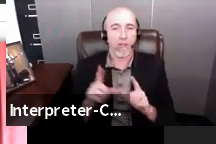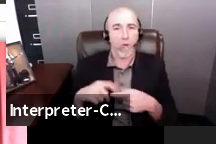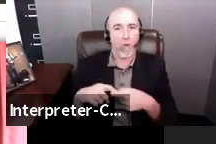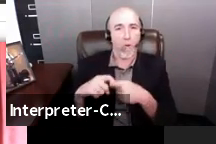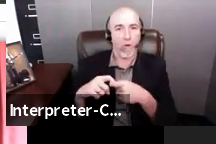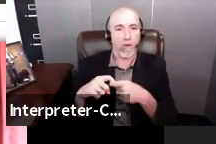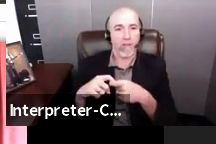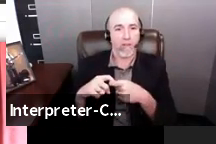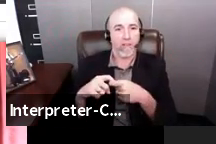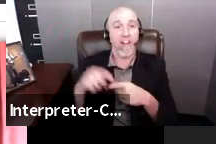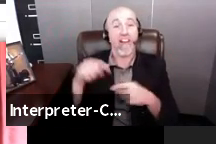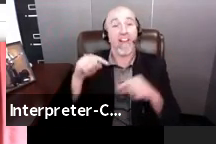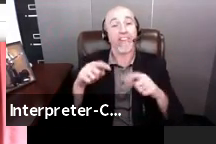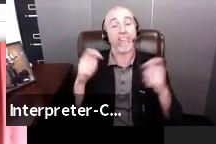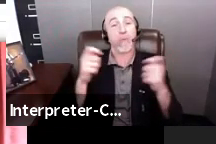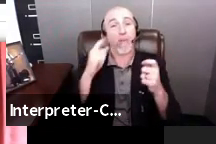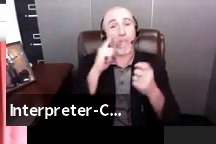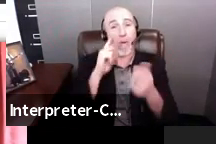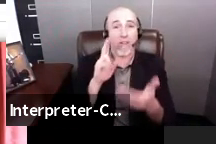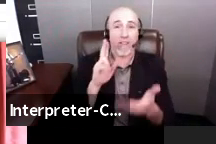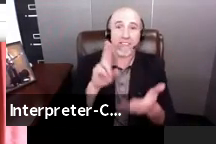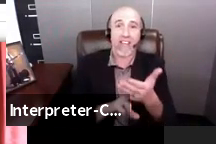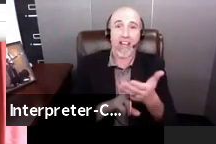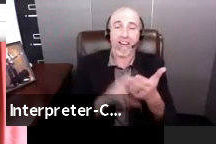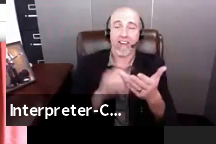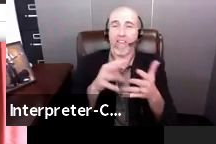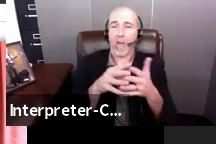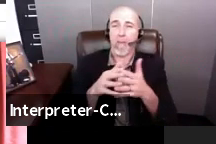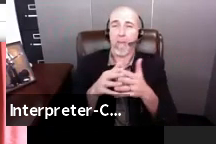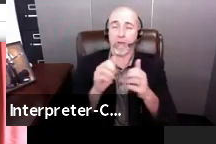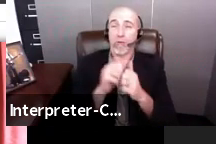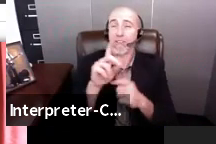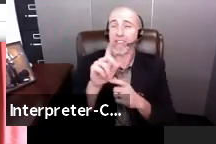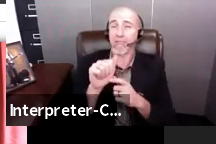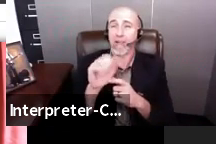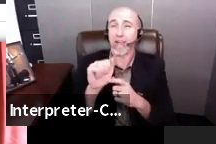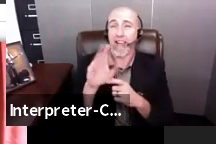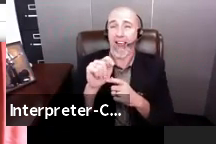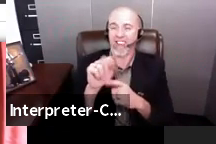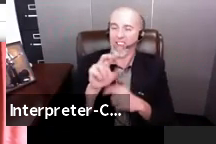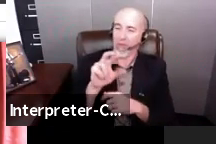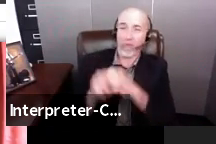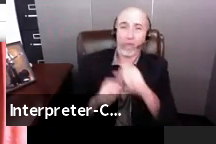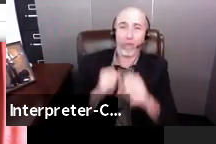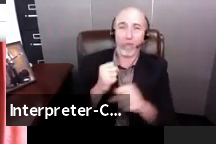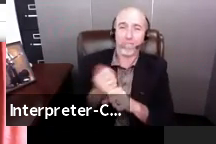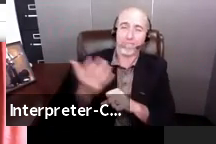This celebration for the signing of the Americans with Disabilities Act 30 years ago.